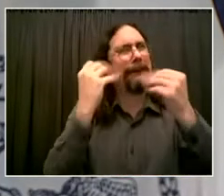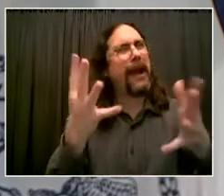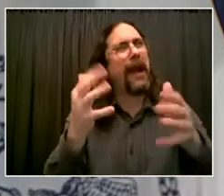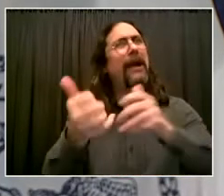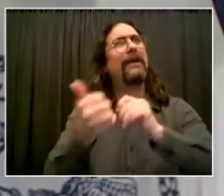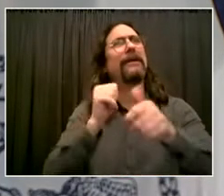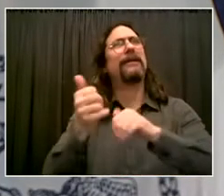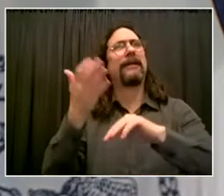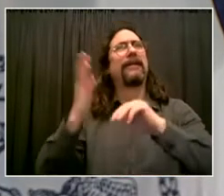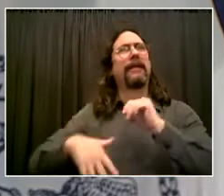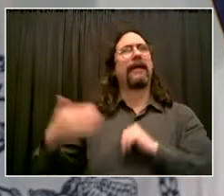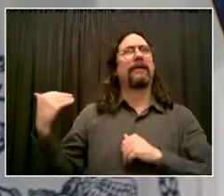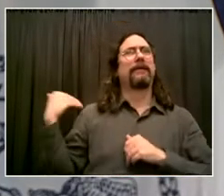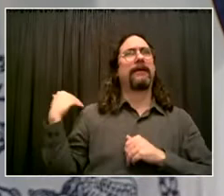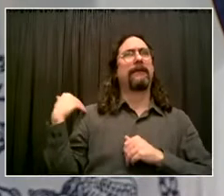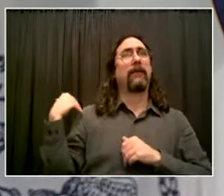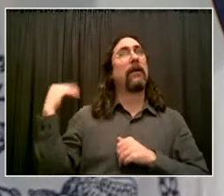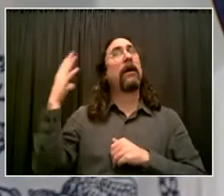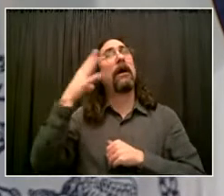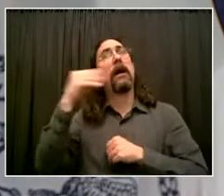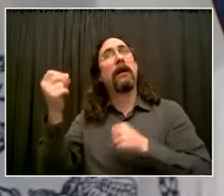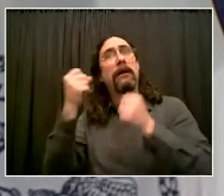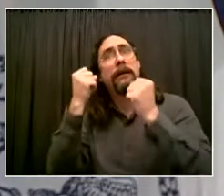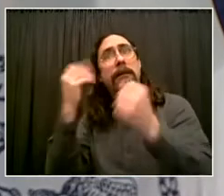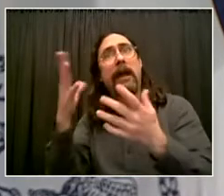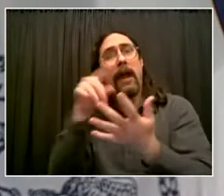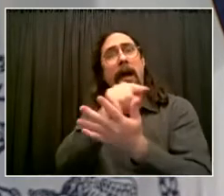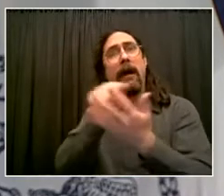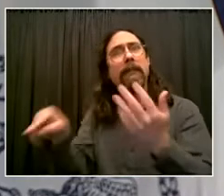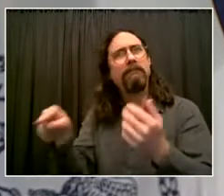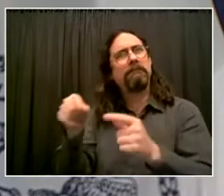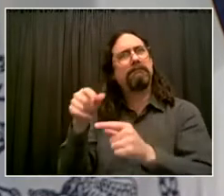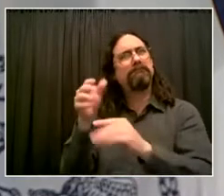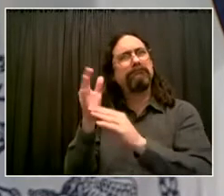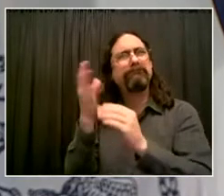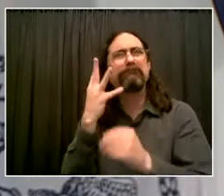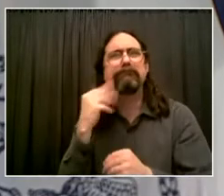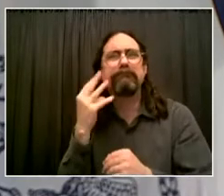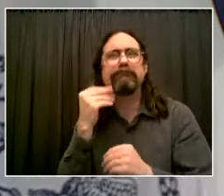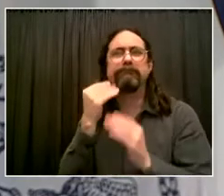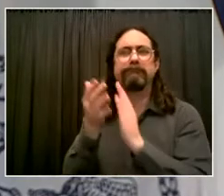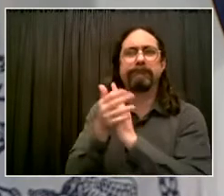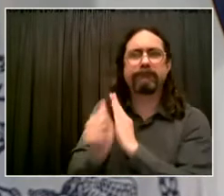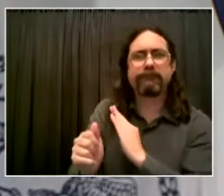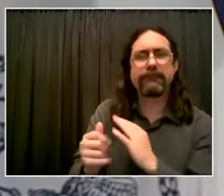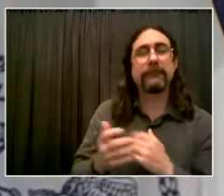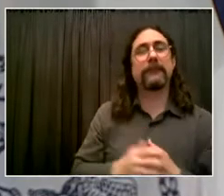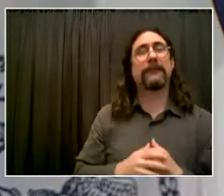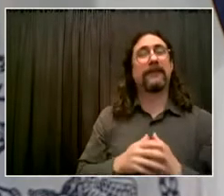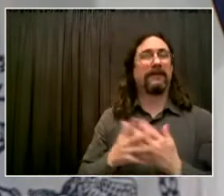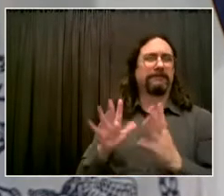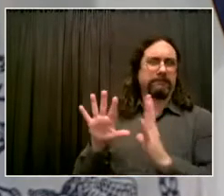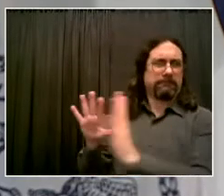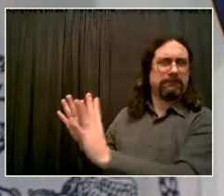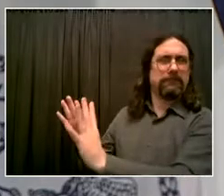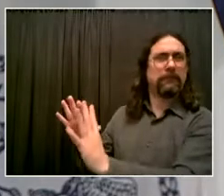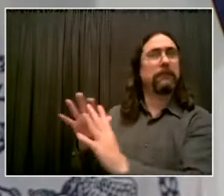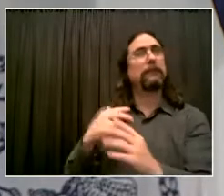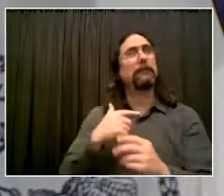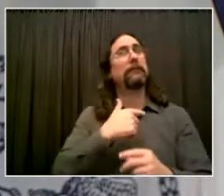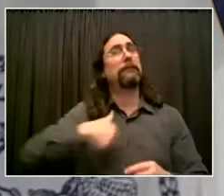crisis and the recovery. You know, over the next month or two, I think we'll all know a lot more, and I'll continue to watch closely